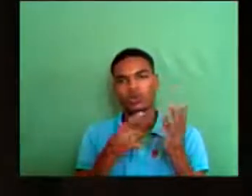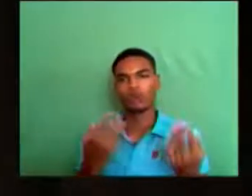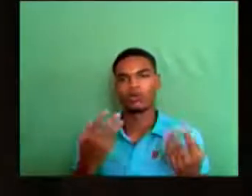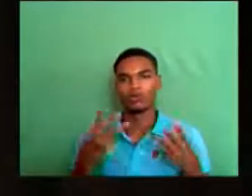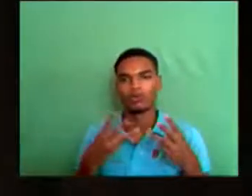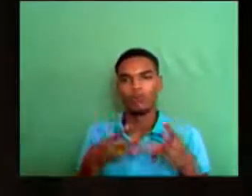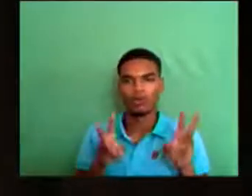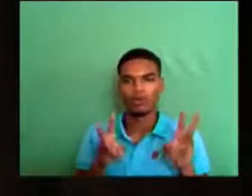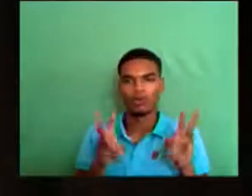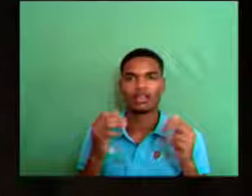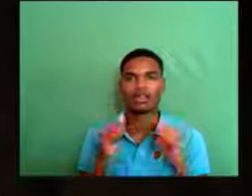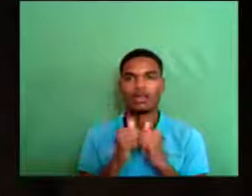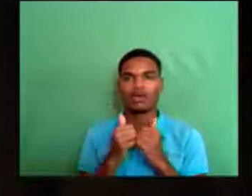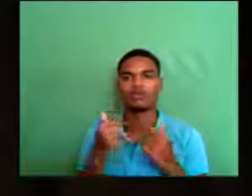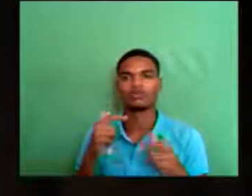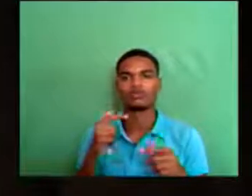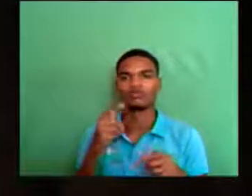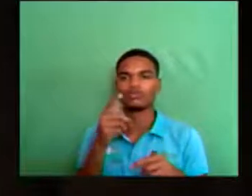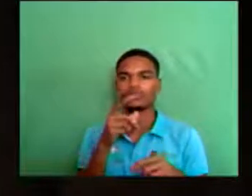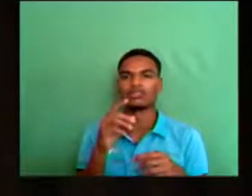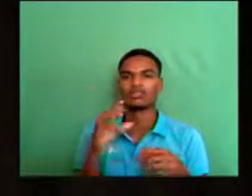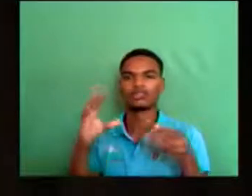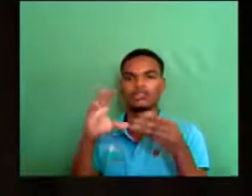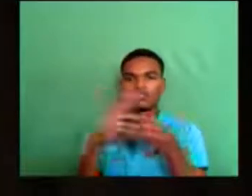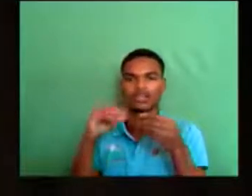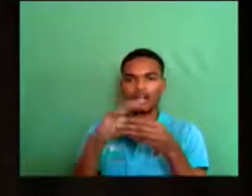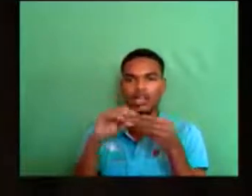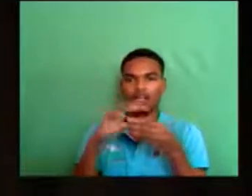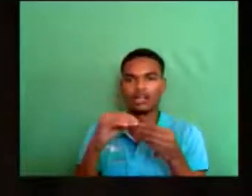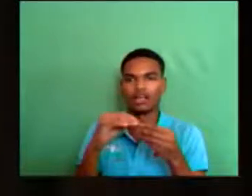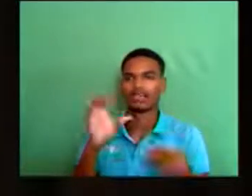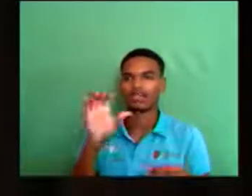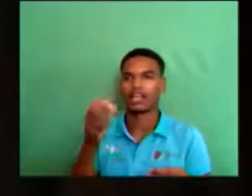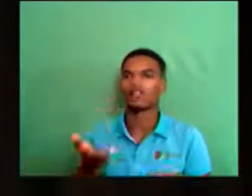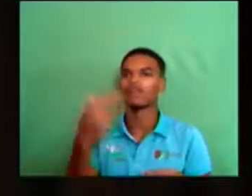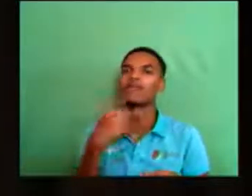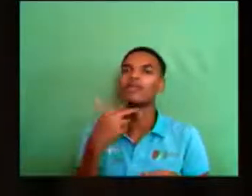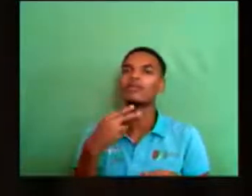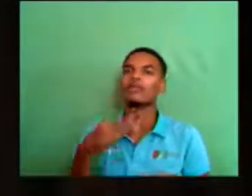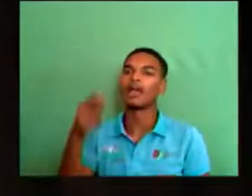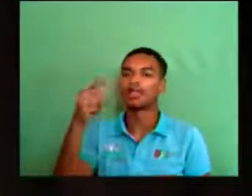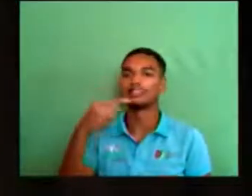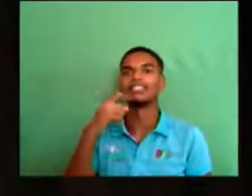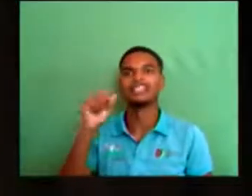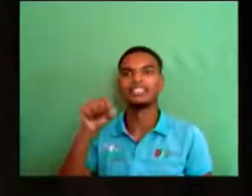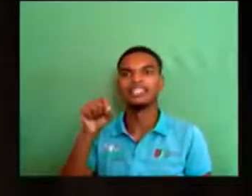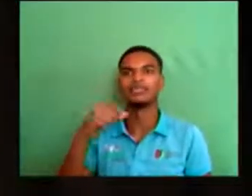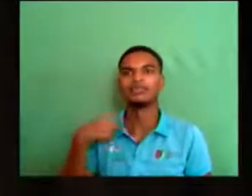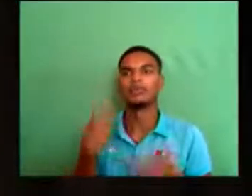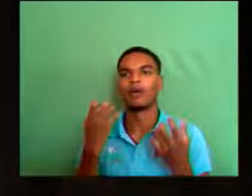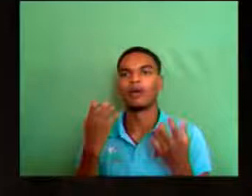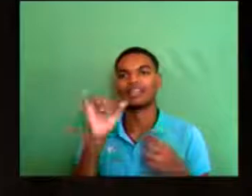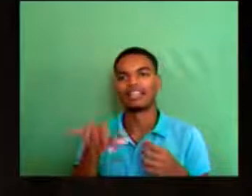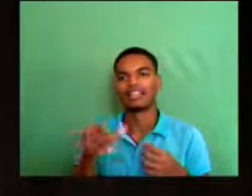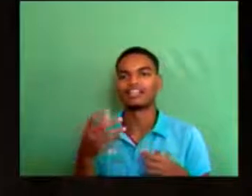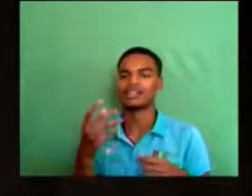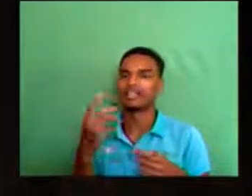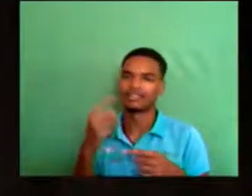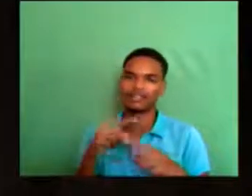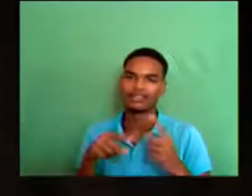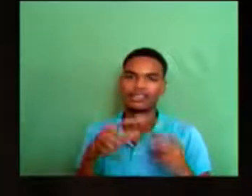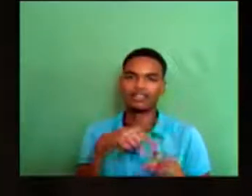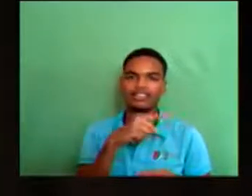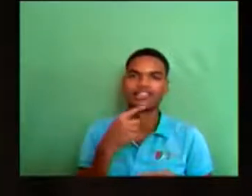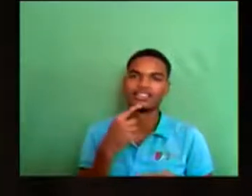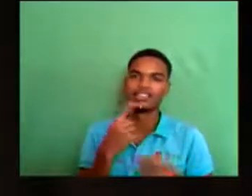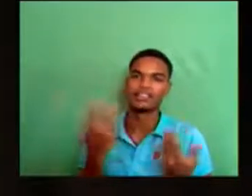the dialogue up on the TV set. And they said, yes, we want that. And they said, well,